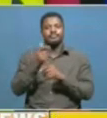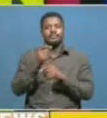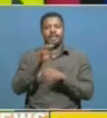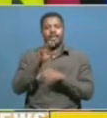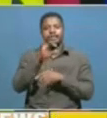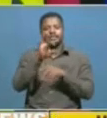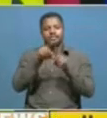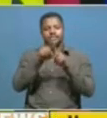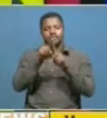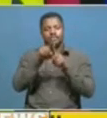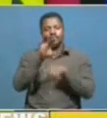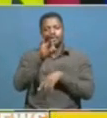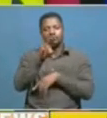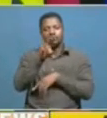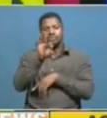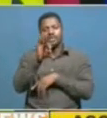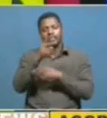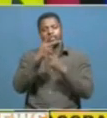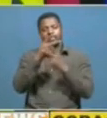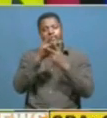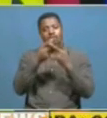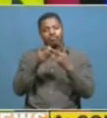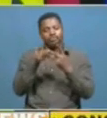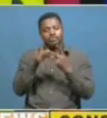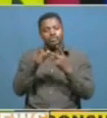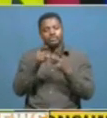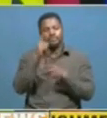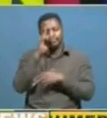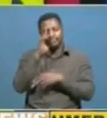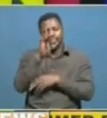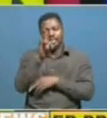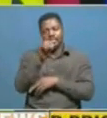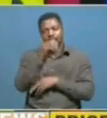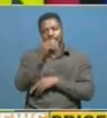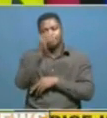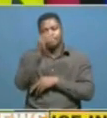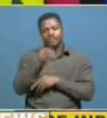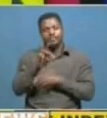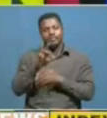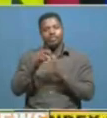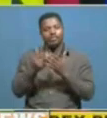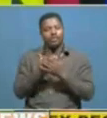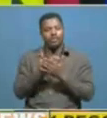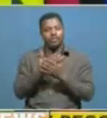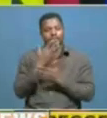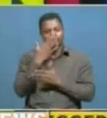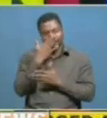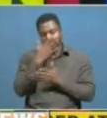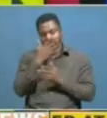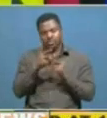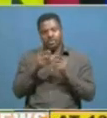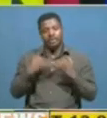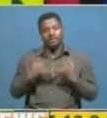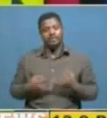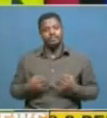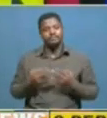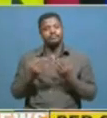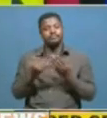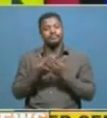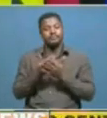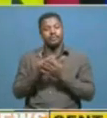*929#, and this accounts for 80% of our renewals. So health insurance